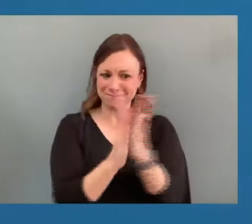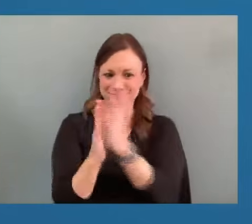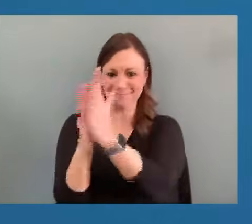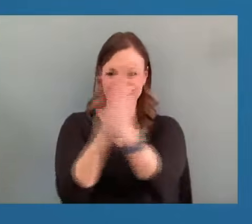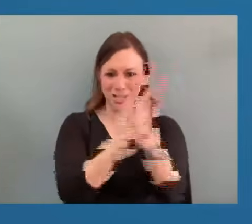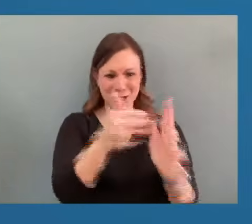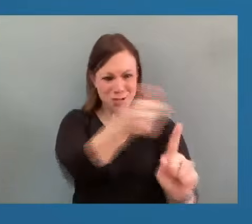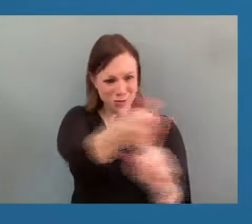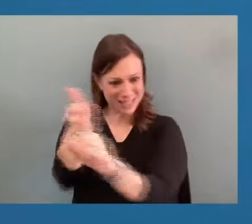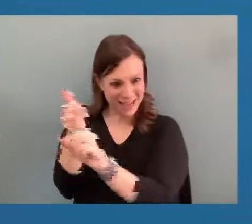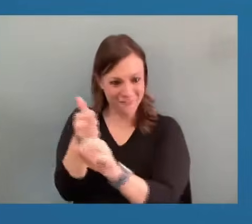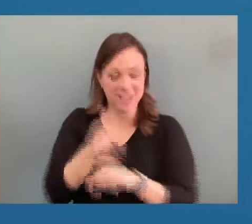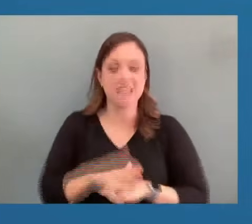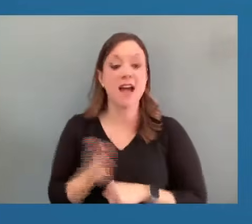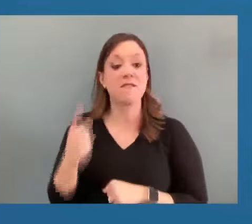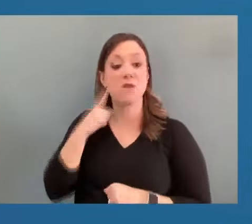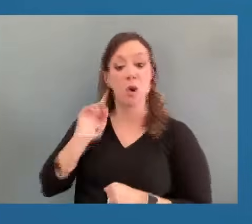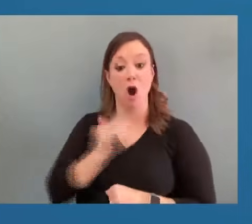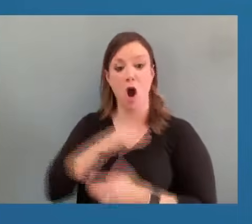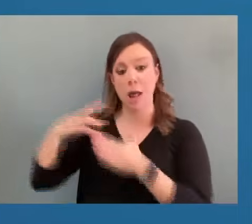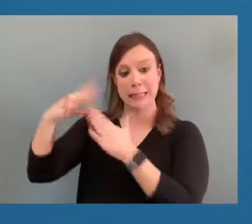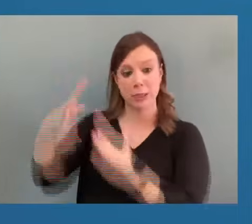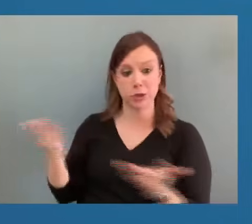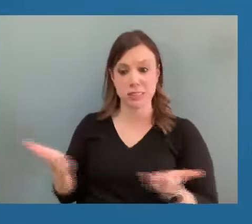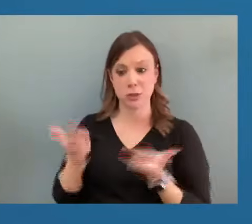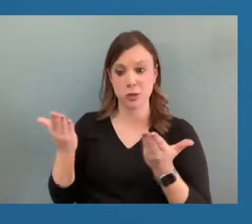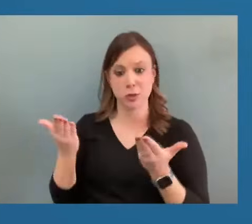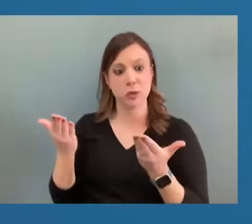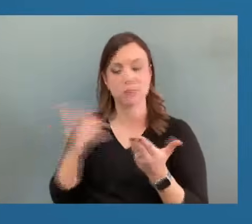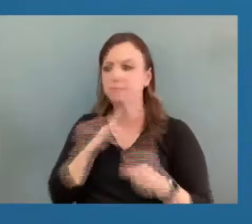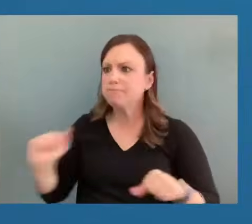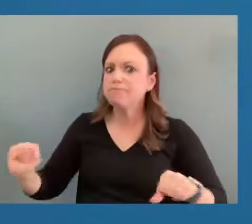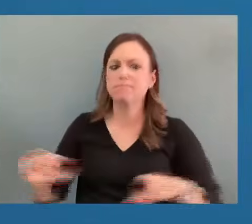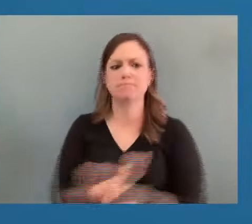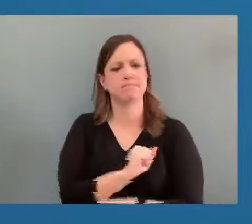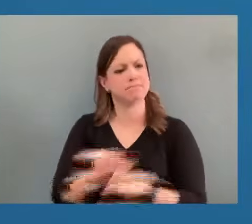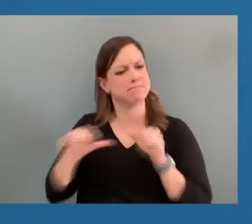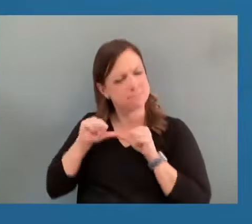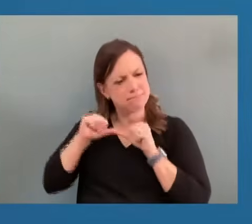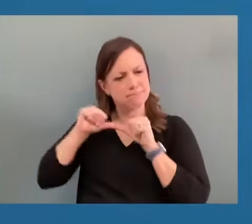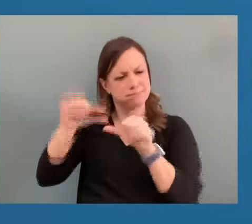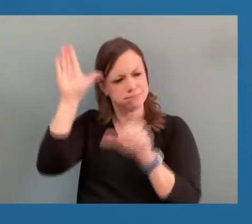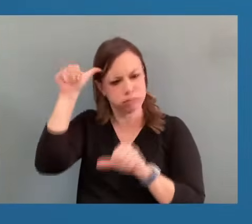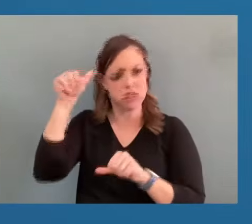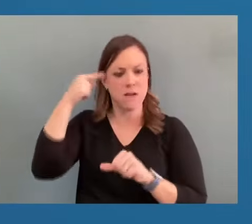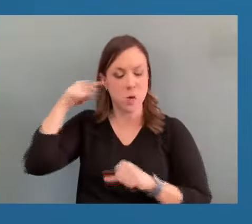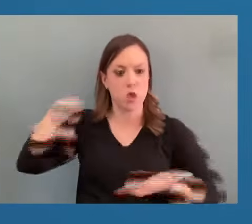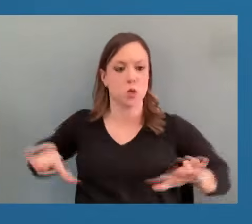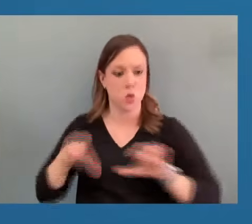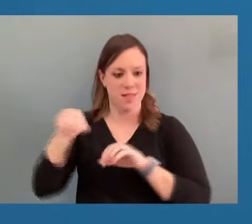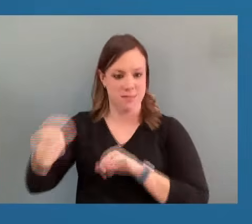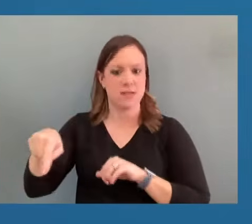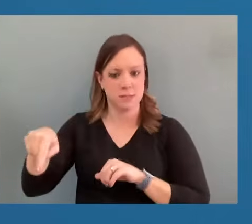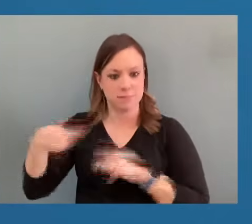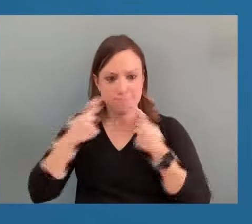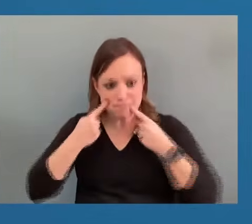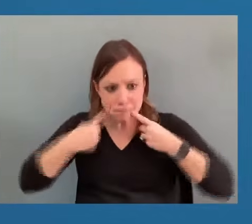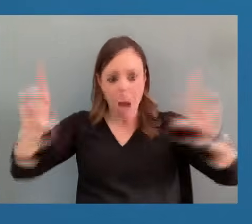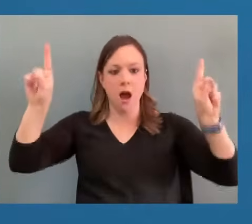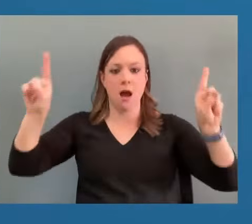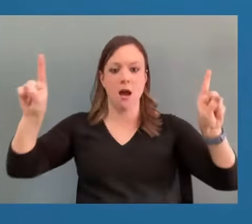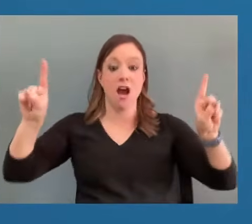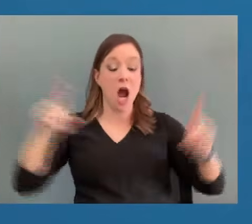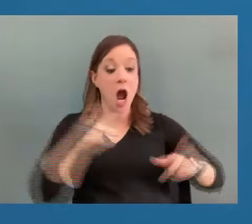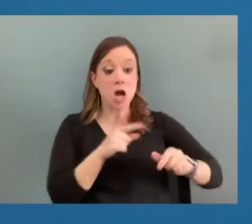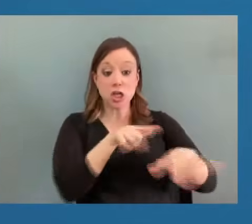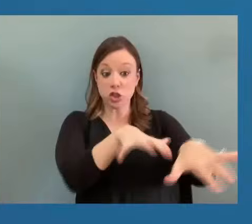and for our leaders here who were so steadfast in getting this done. By every calculation, congestion pricing